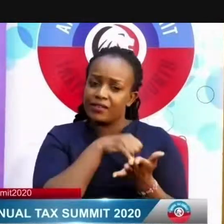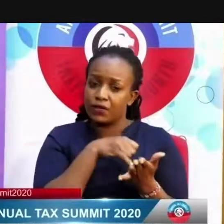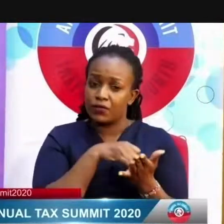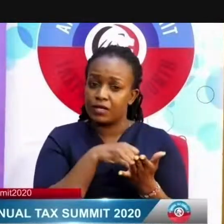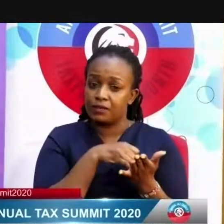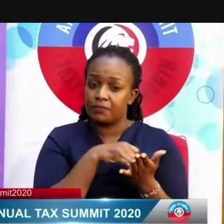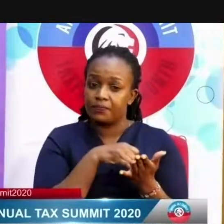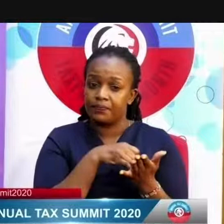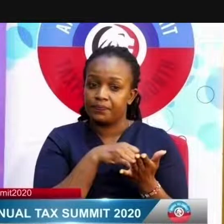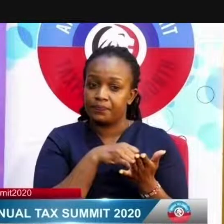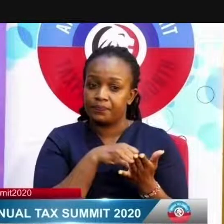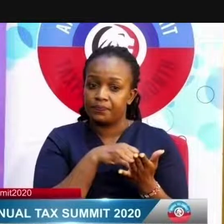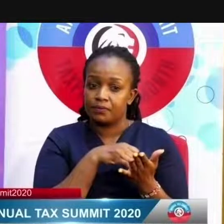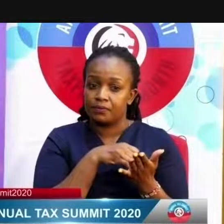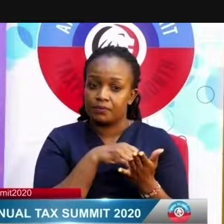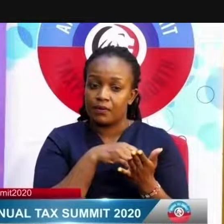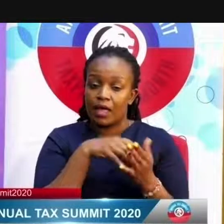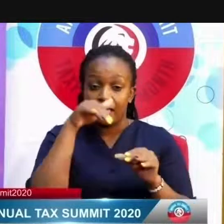relief schemes,